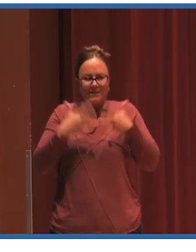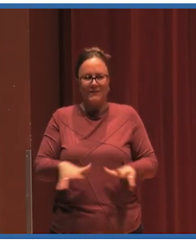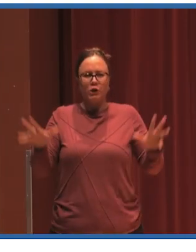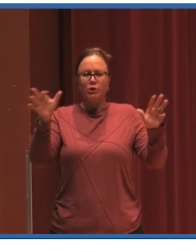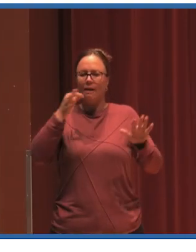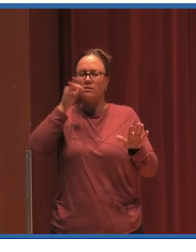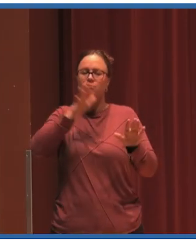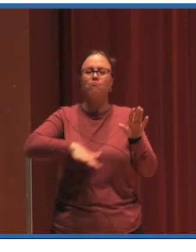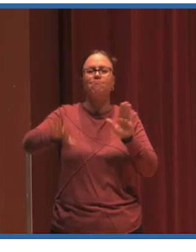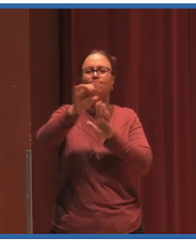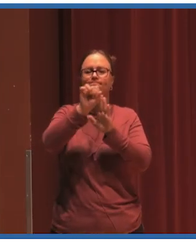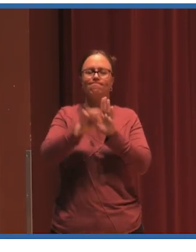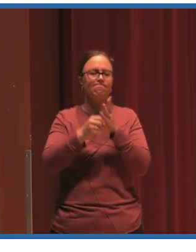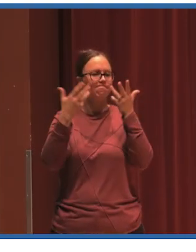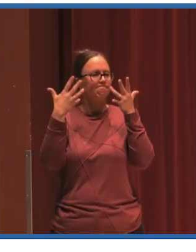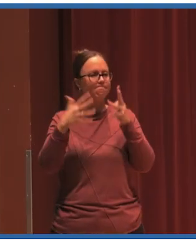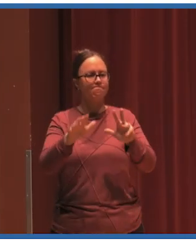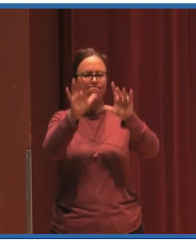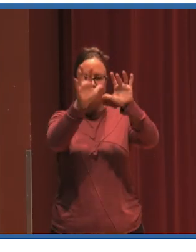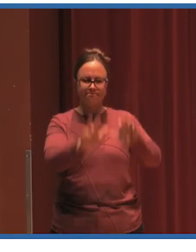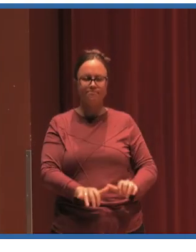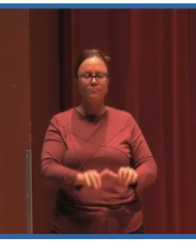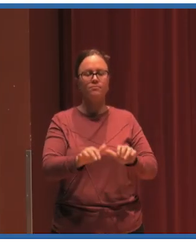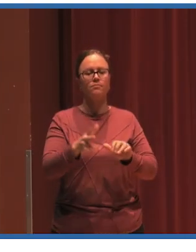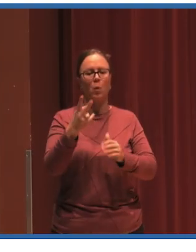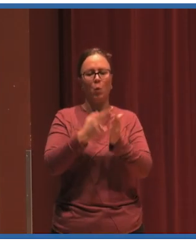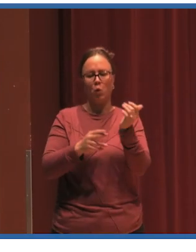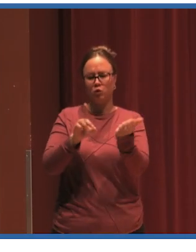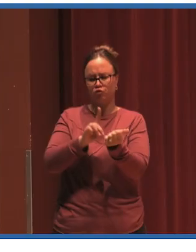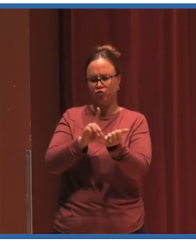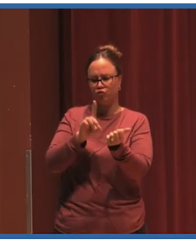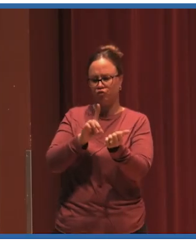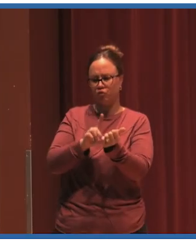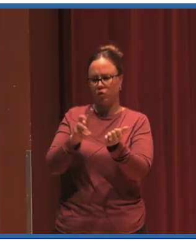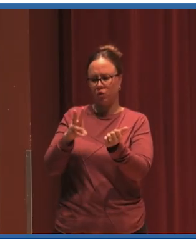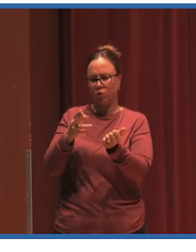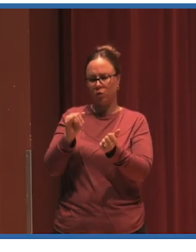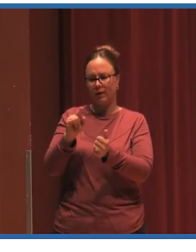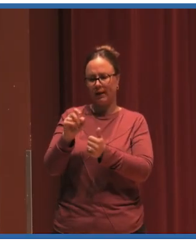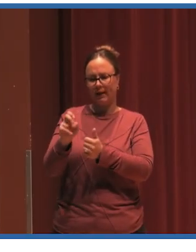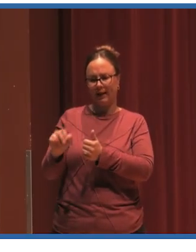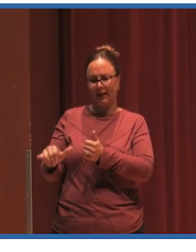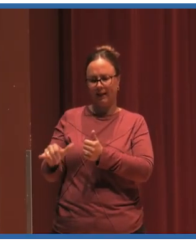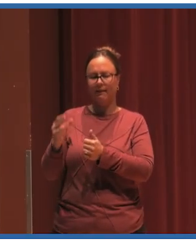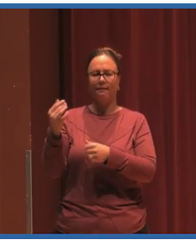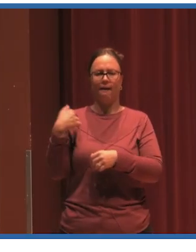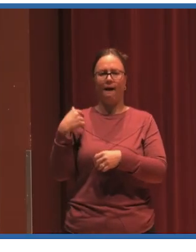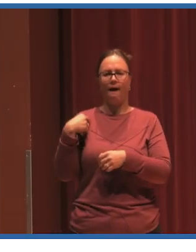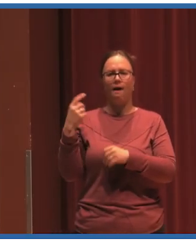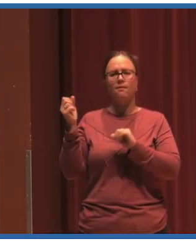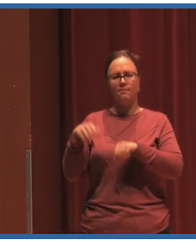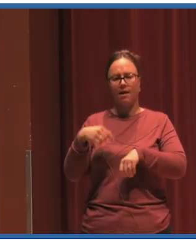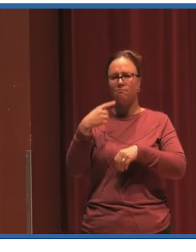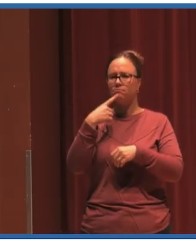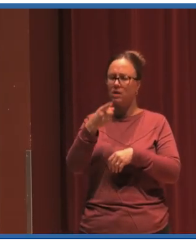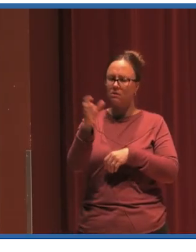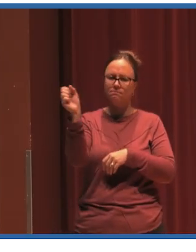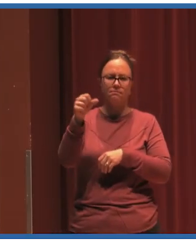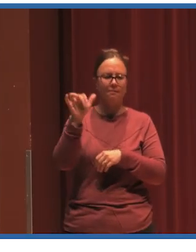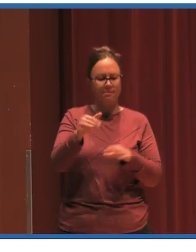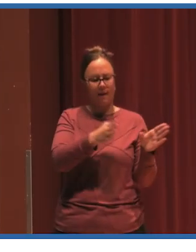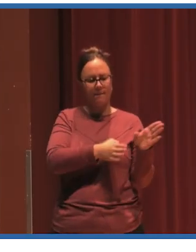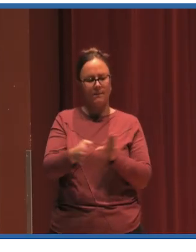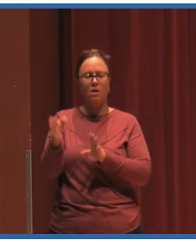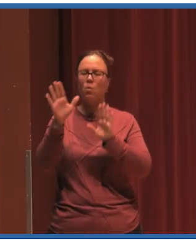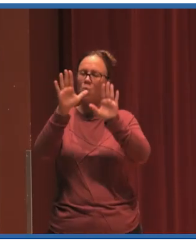state. Both Dr. Deming and I are on the board of directors for that. We can attest to how wonderful that plan is. So please